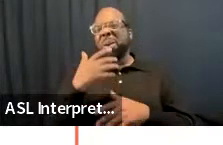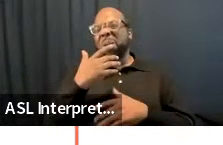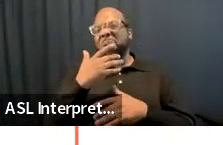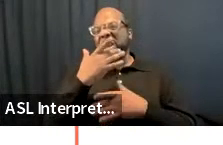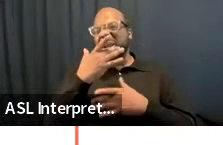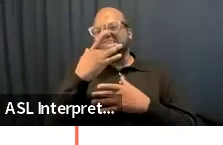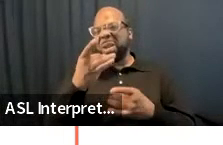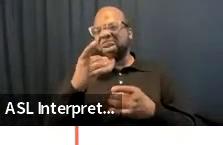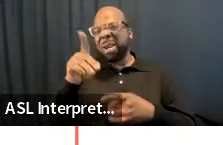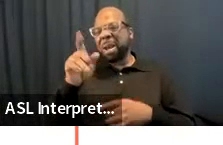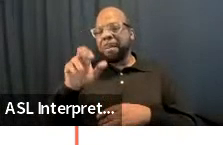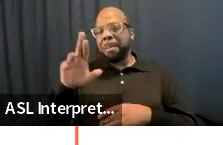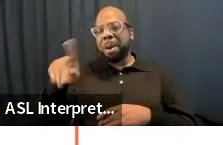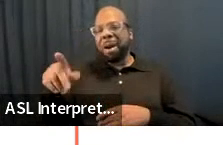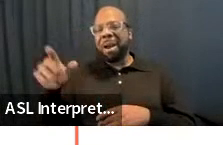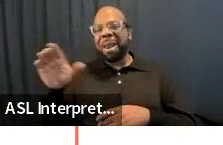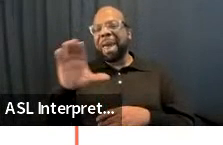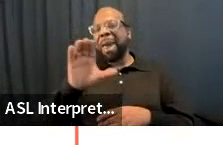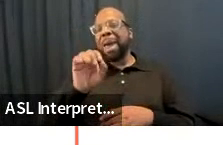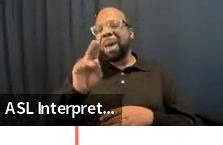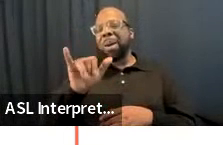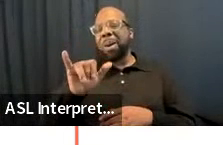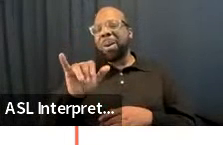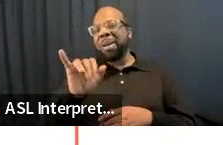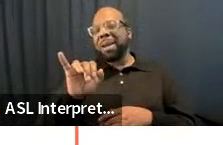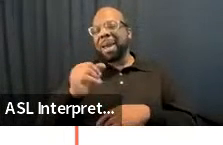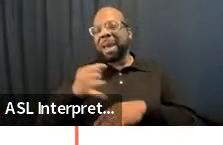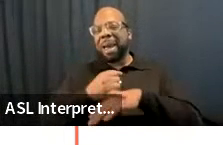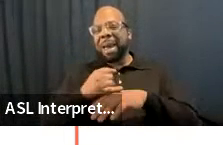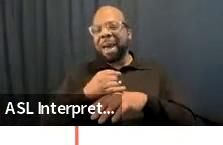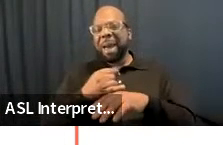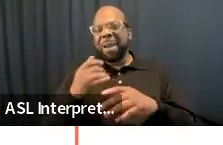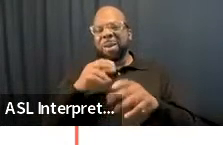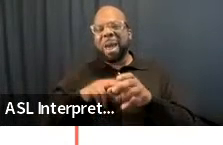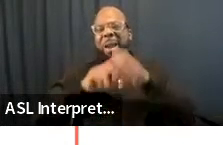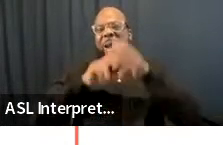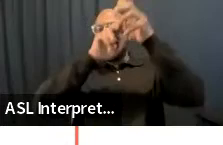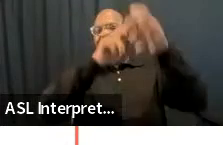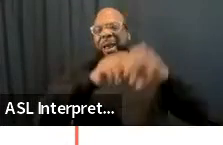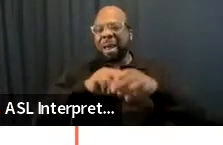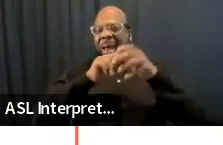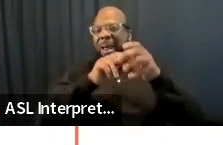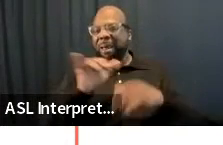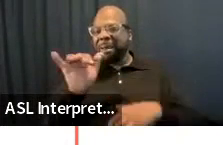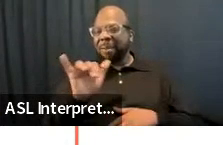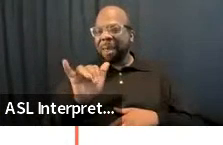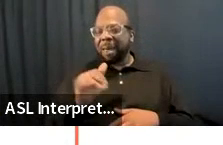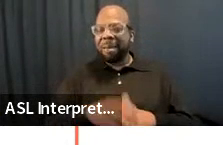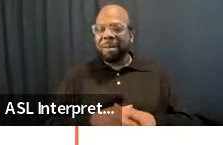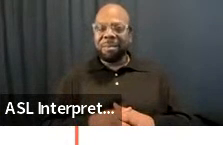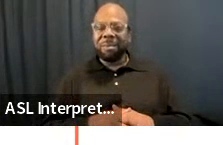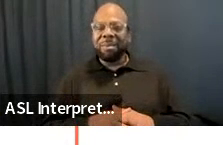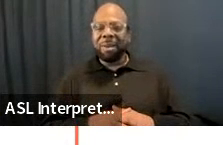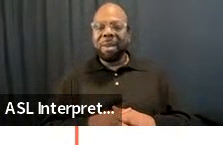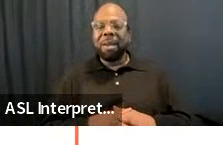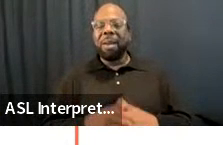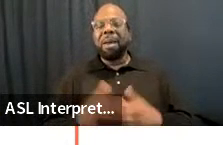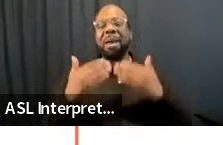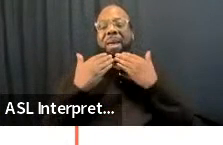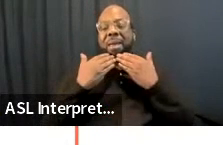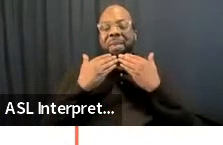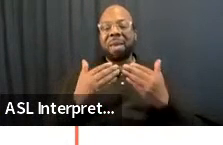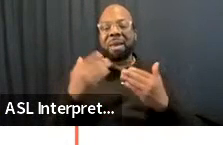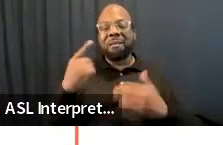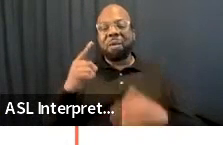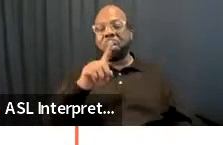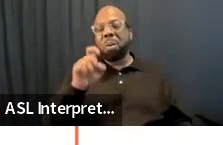Manhattan. Is that a type of change intended in the amusement proposal that you spoke about? Sure, and thanks for the